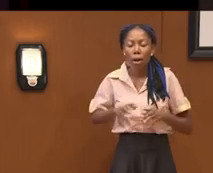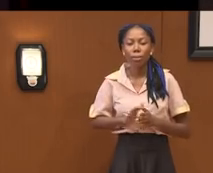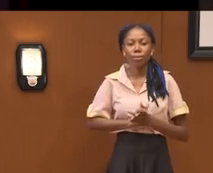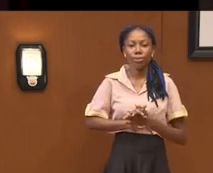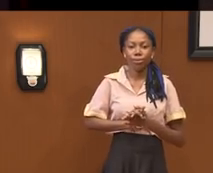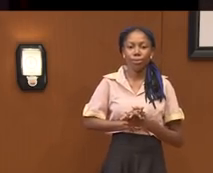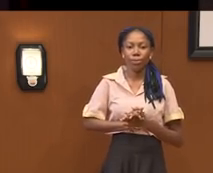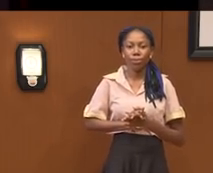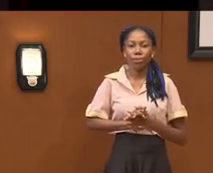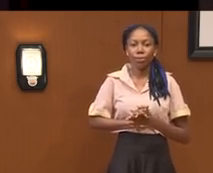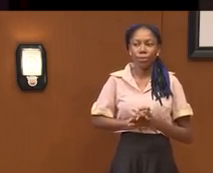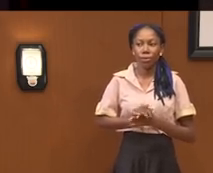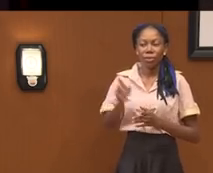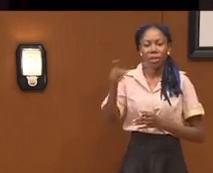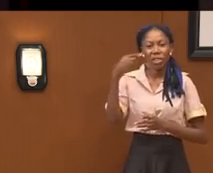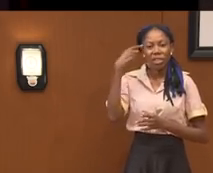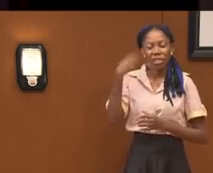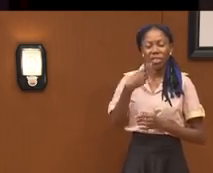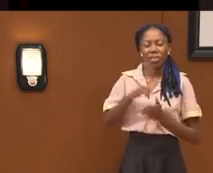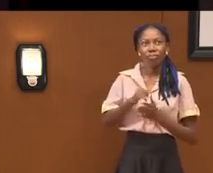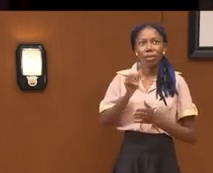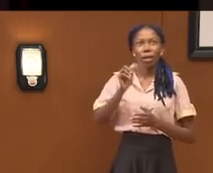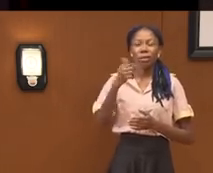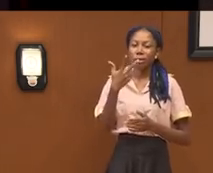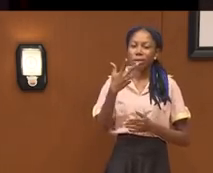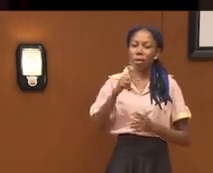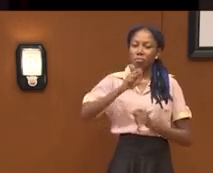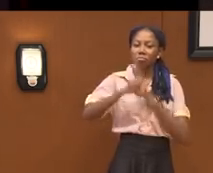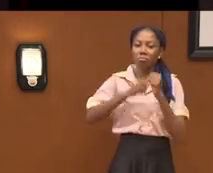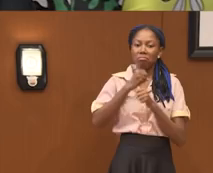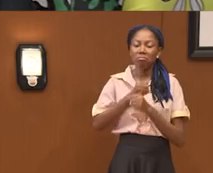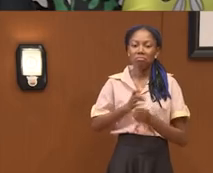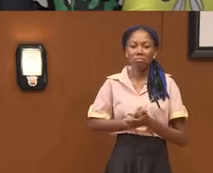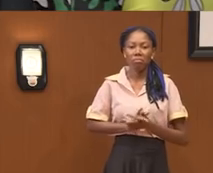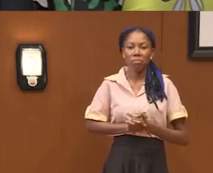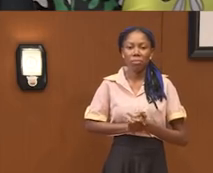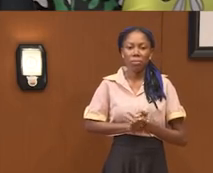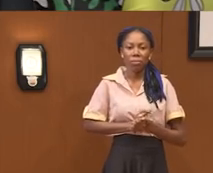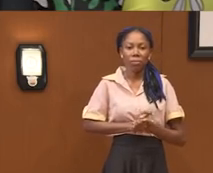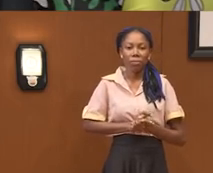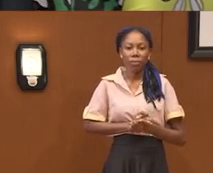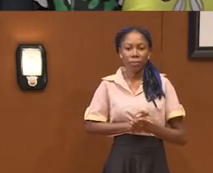I was getting to 3 years now. 3 years. Okay.